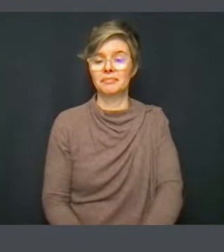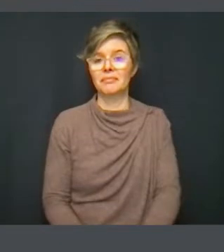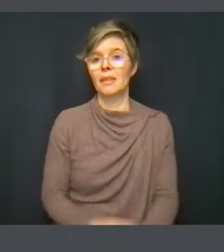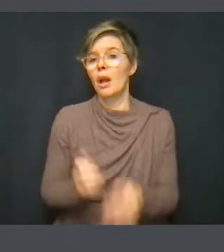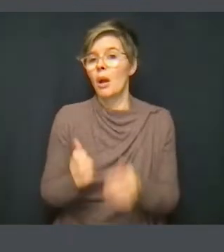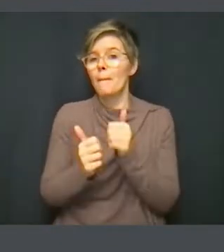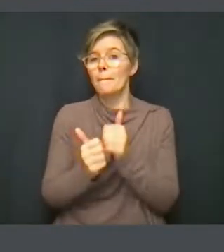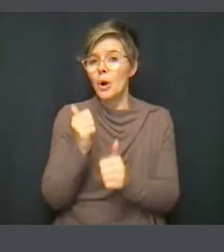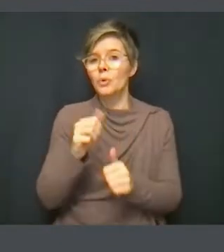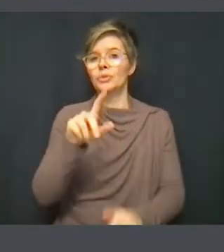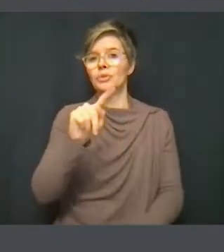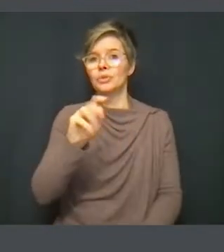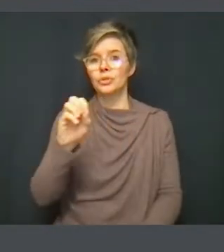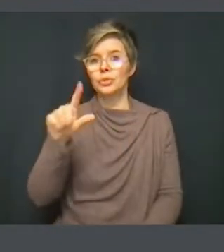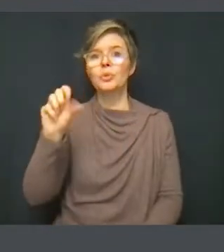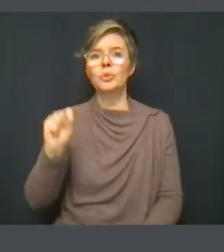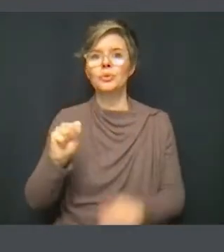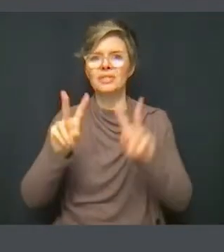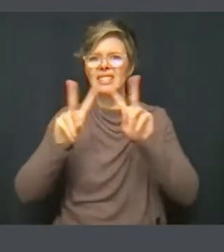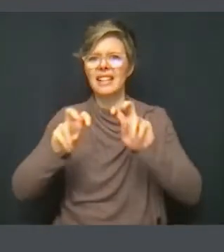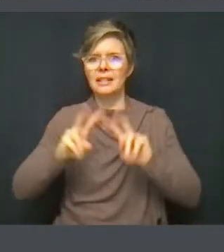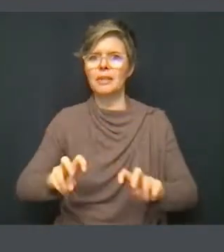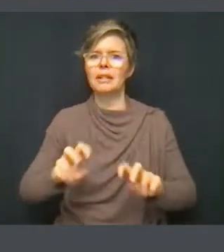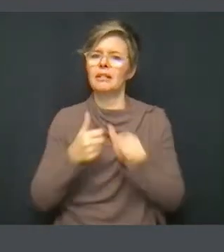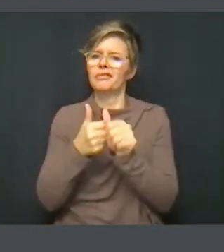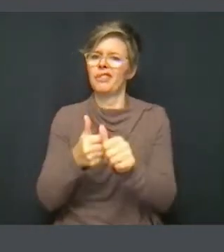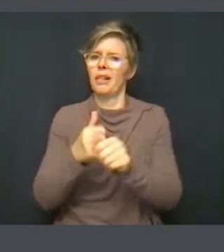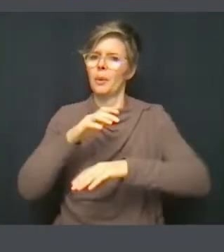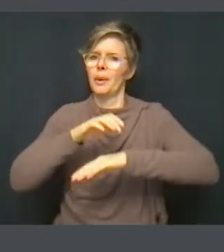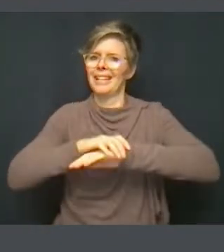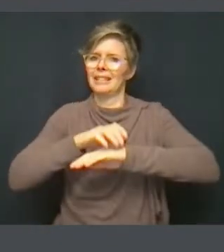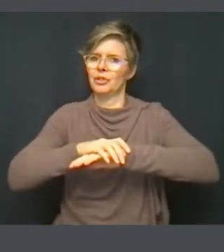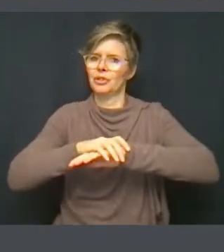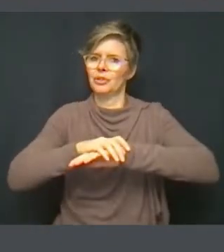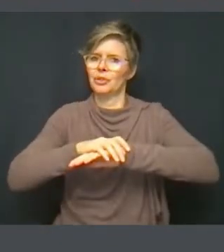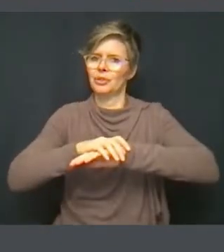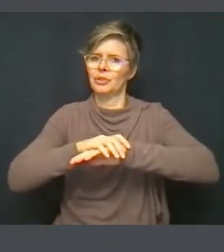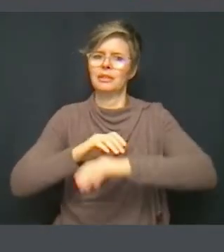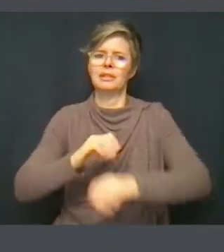right? So we kind of assume that this kid knows some English, right?